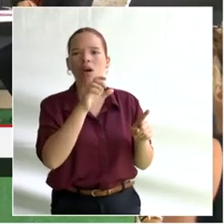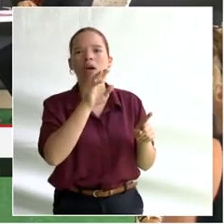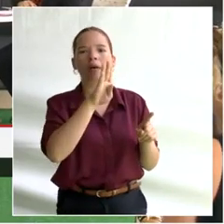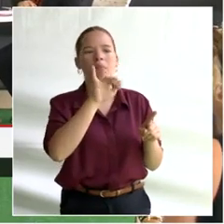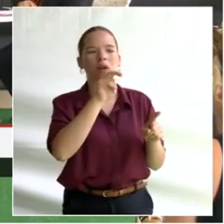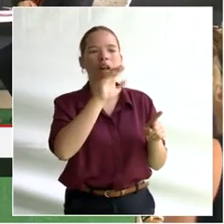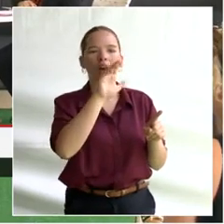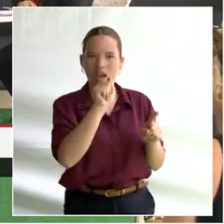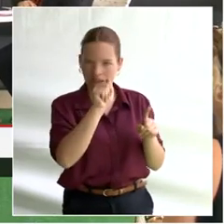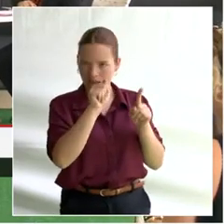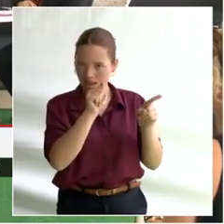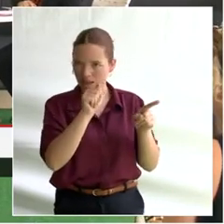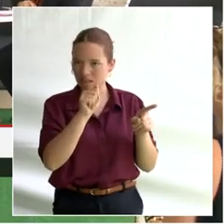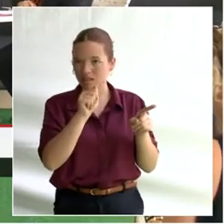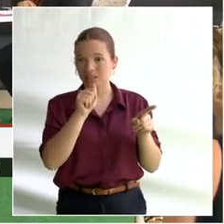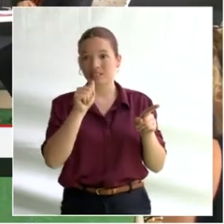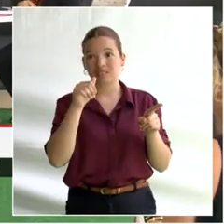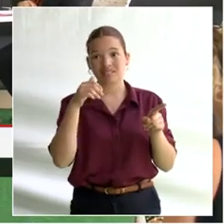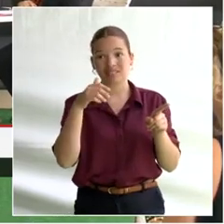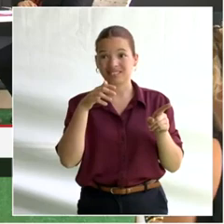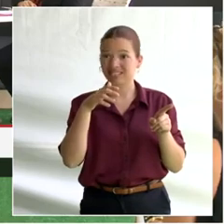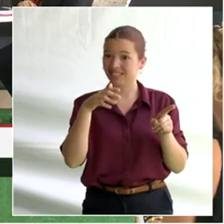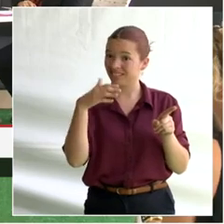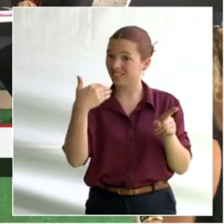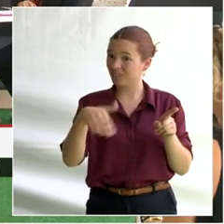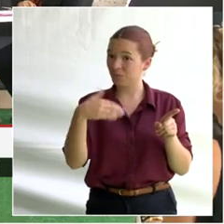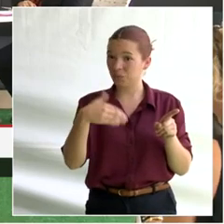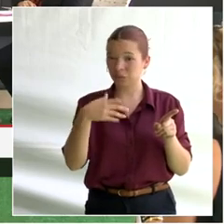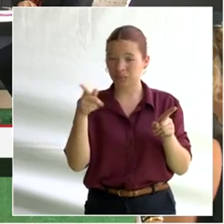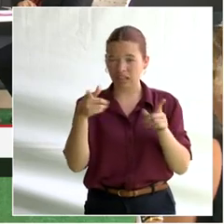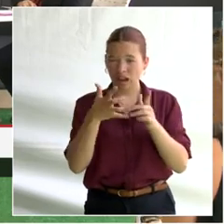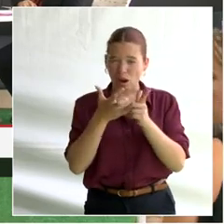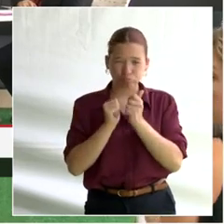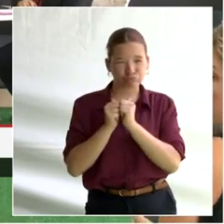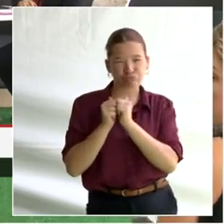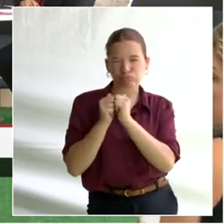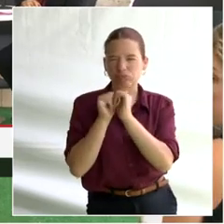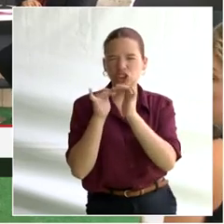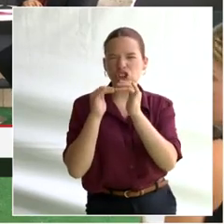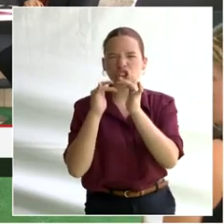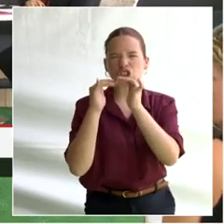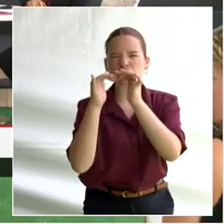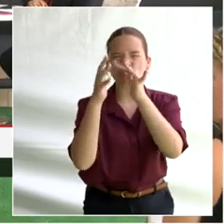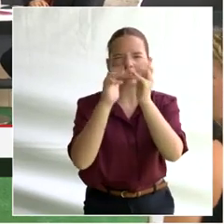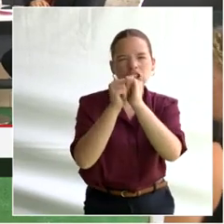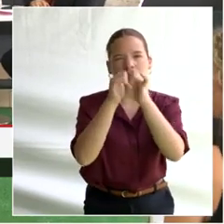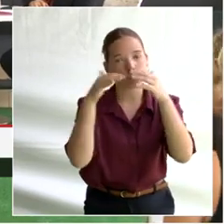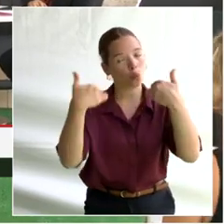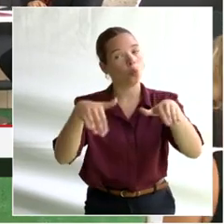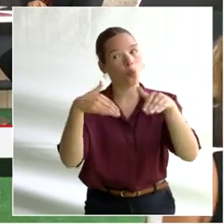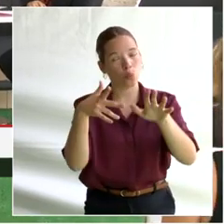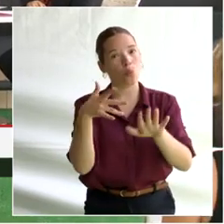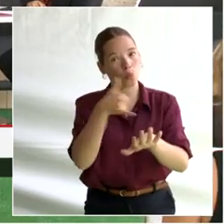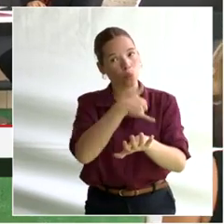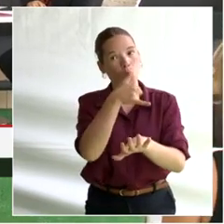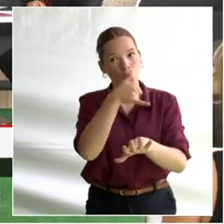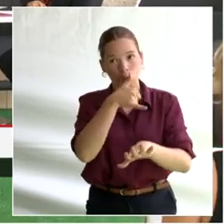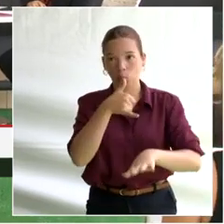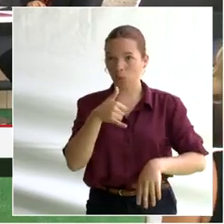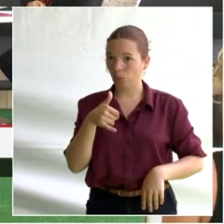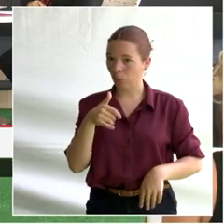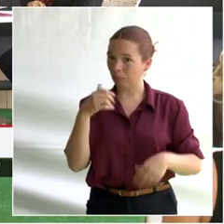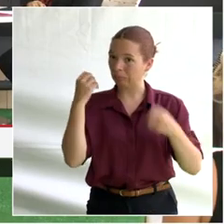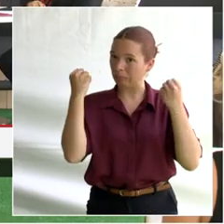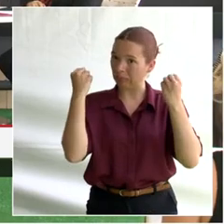Bianca. Ludmila, what do you think about Elena and Vika playing first round? Elena Vika, that's a tough first round, match. right?